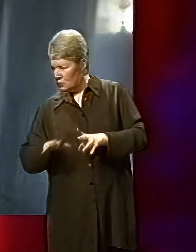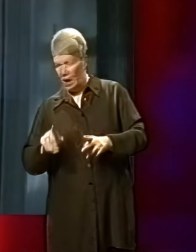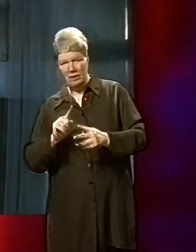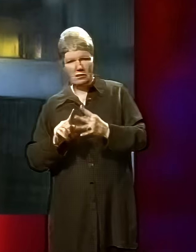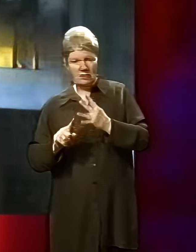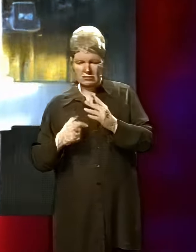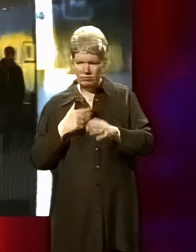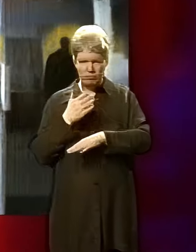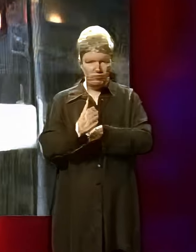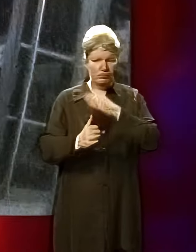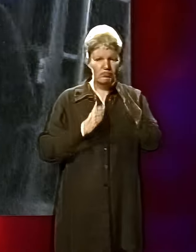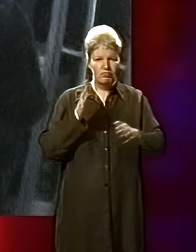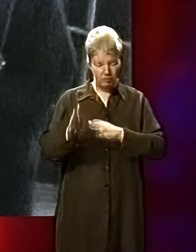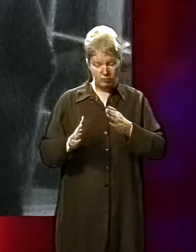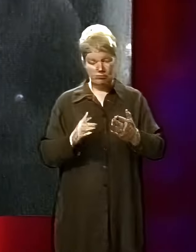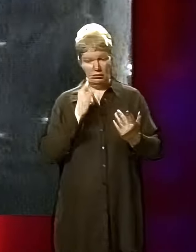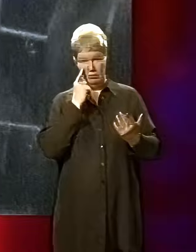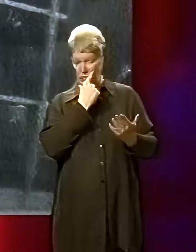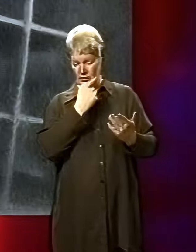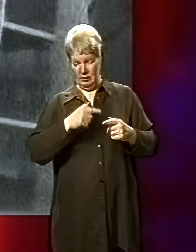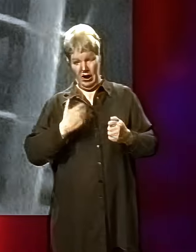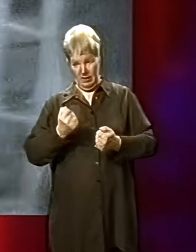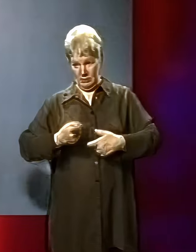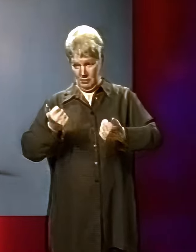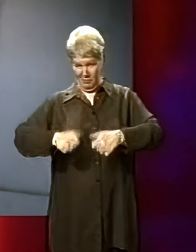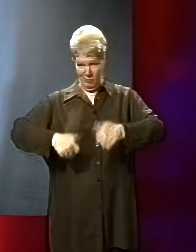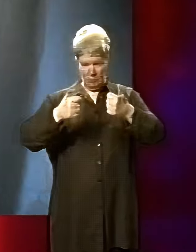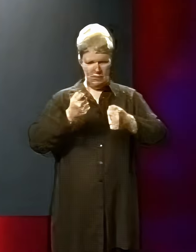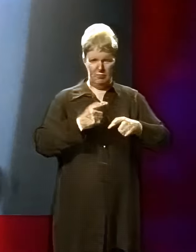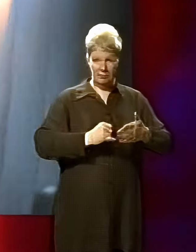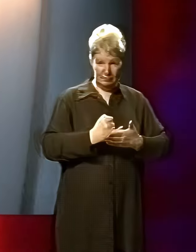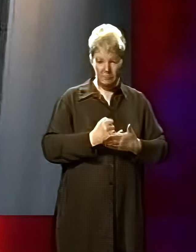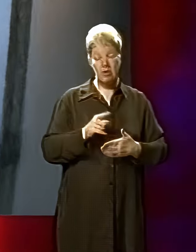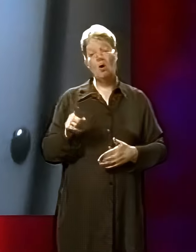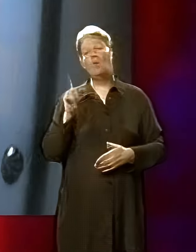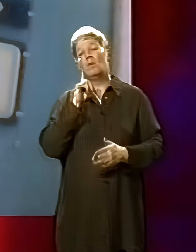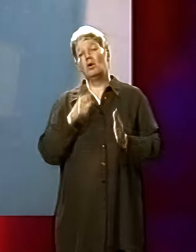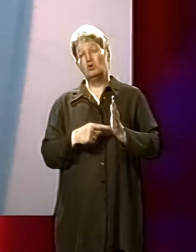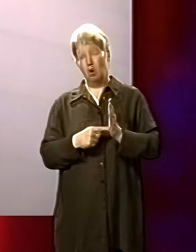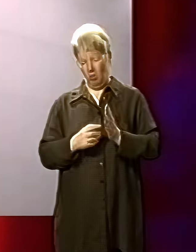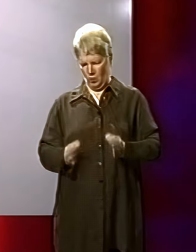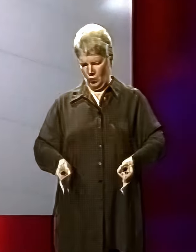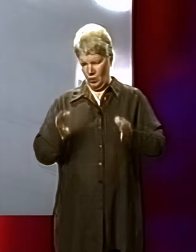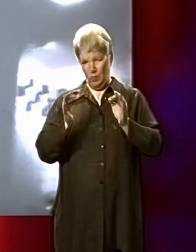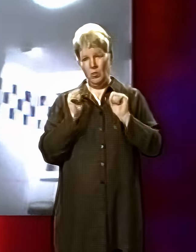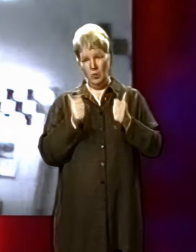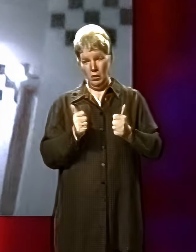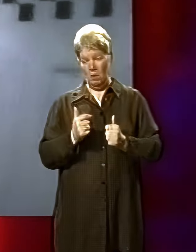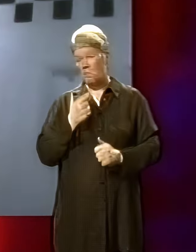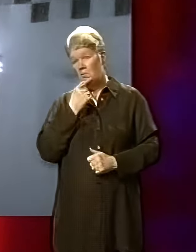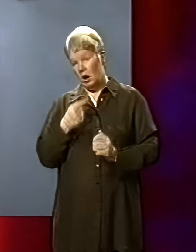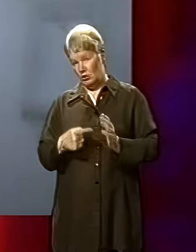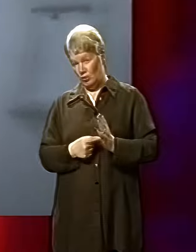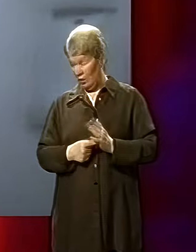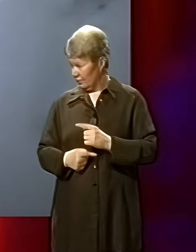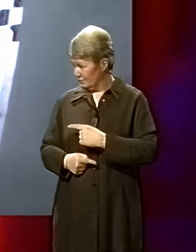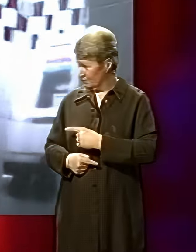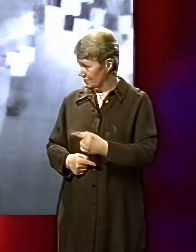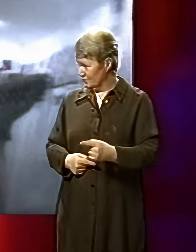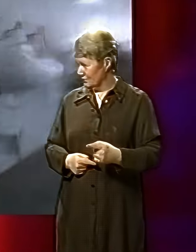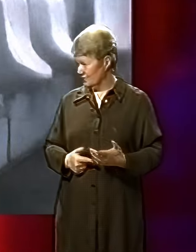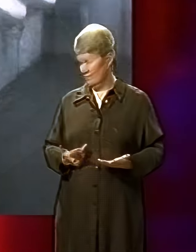way. Our findings were varied. Almost all the women's loos were immaculate. The men's toilets, however, were